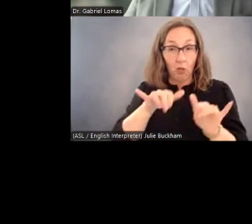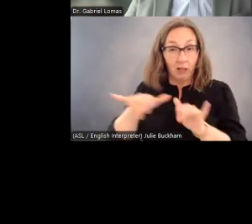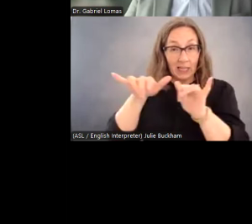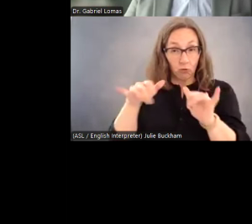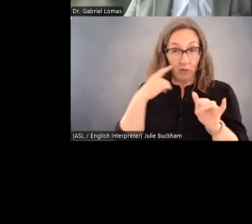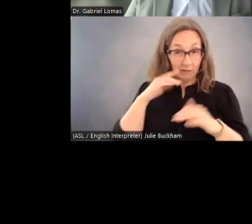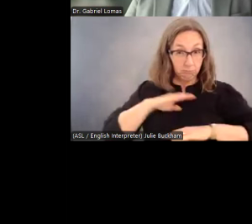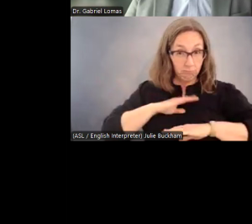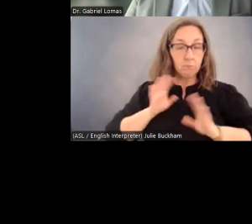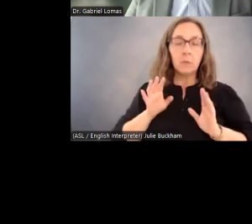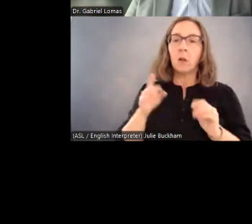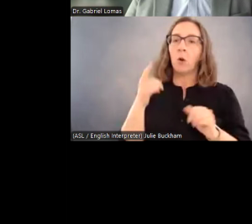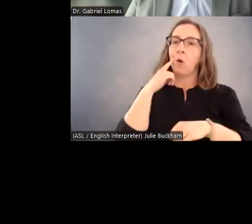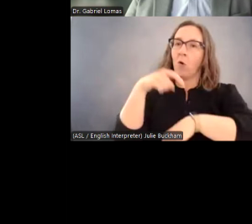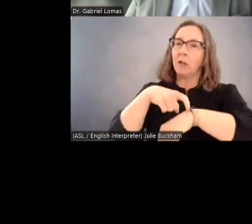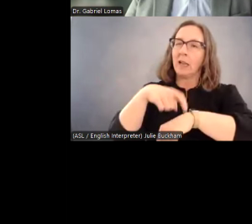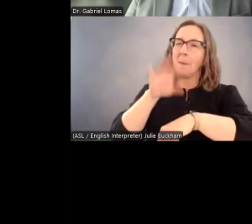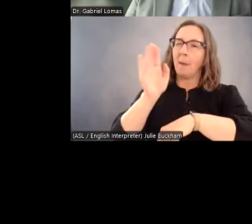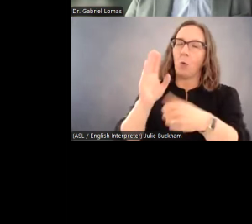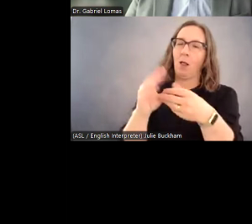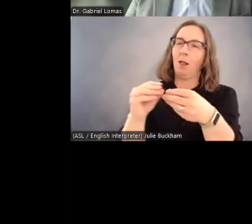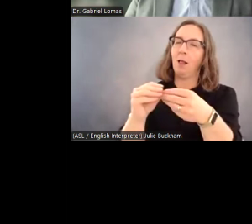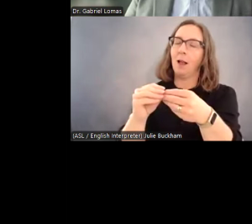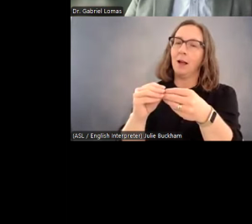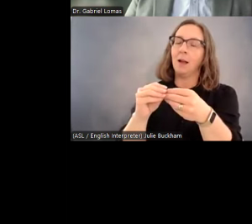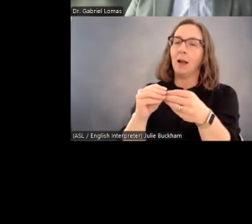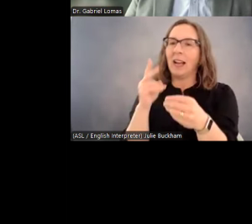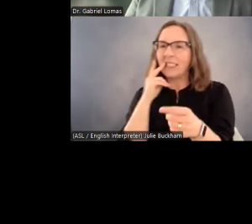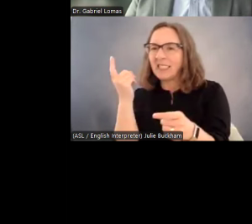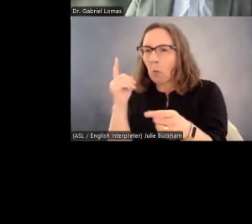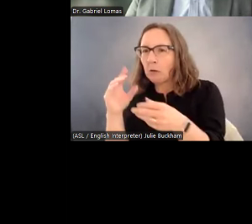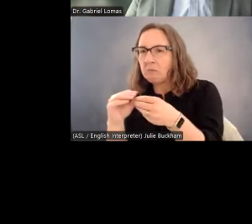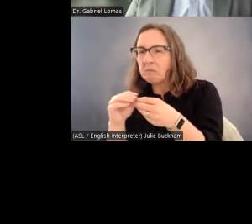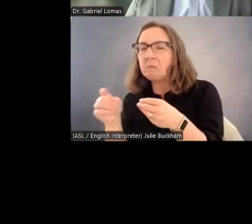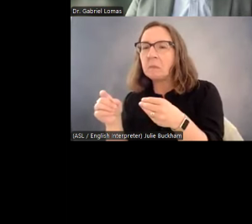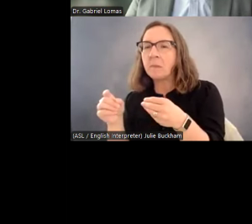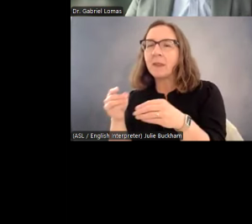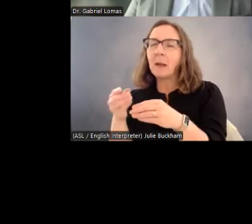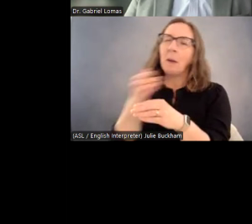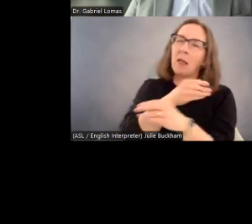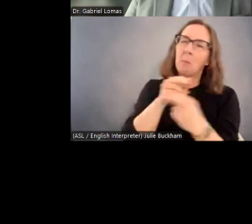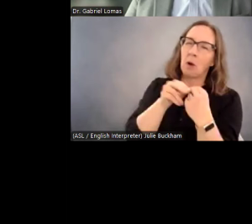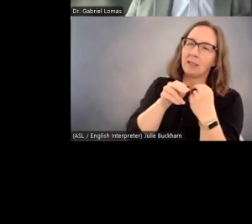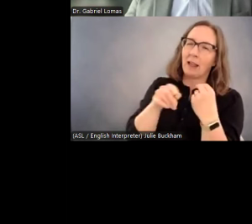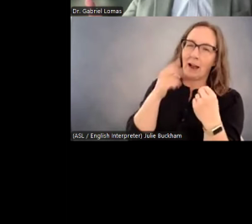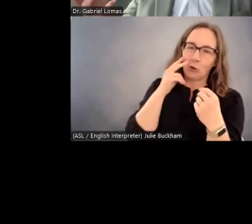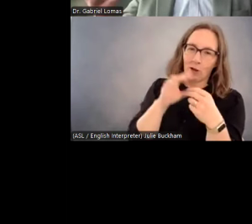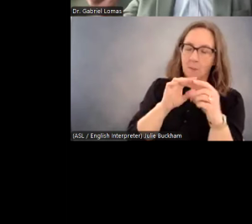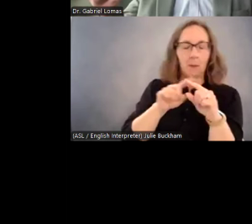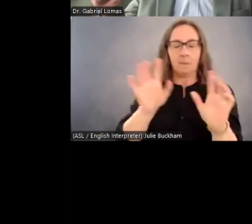Okay, for the sake of time, I'm going to make a few comments here. I see that somebody made a comment probably about the prior slide. This